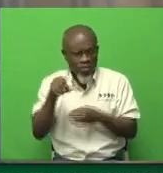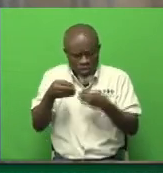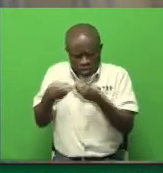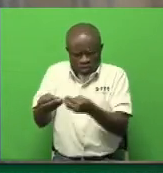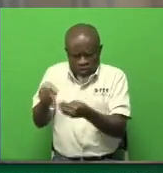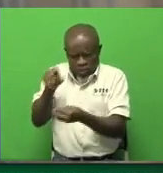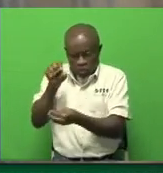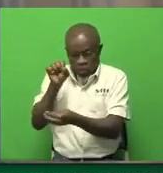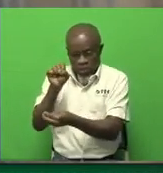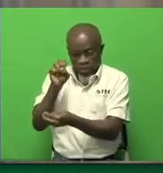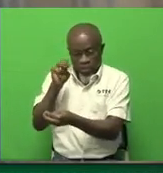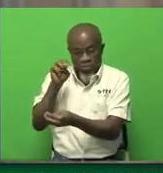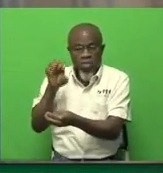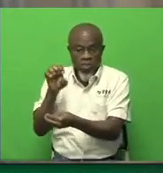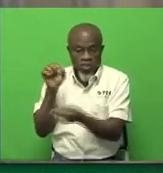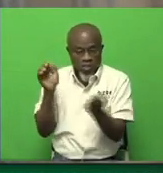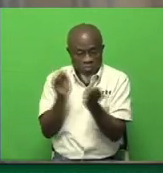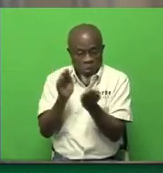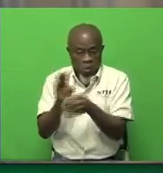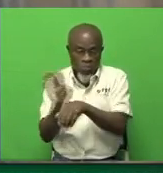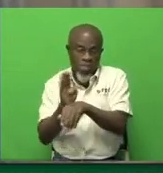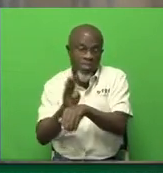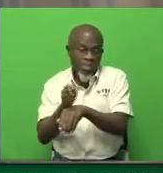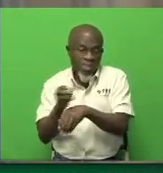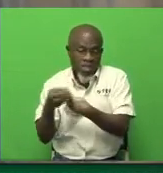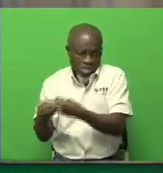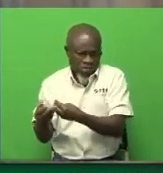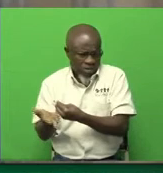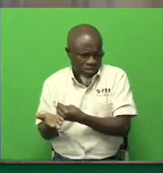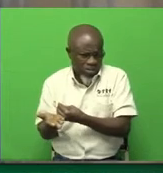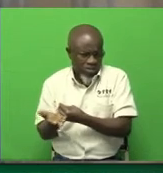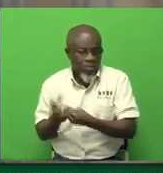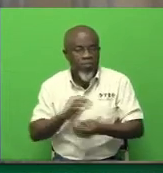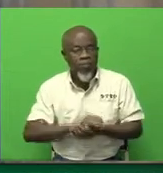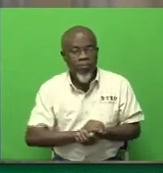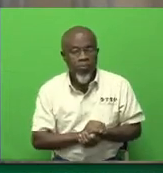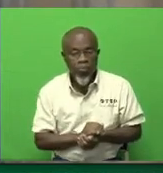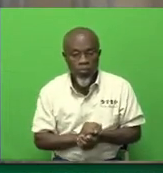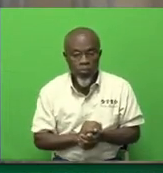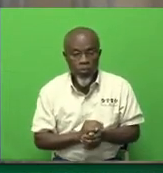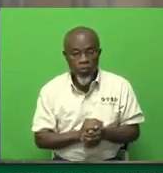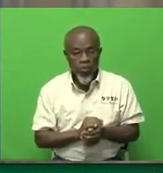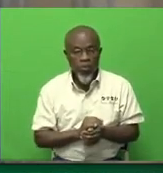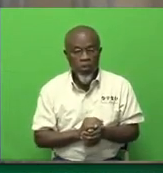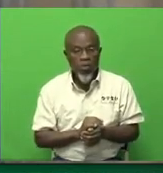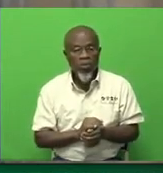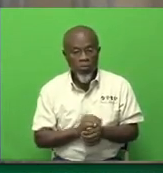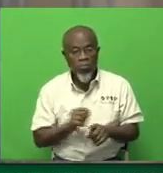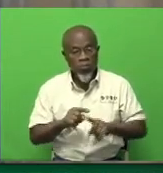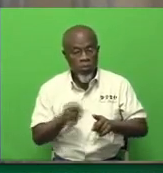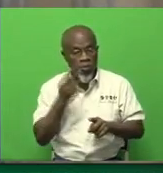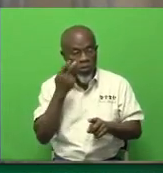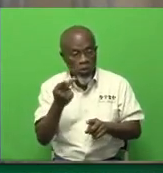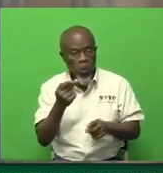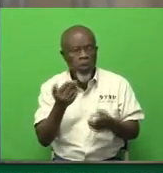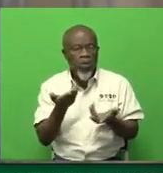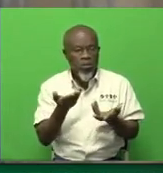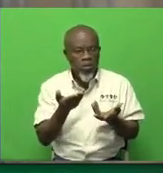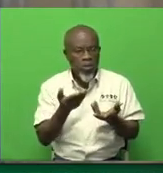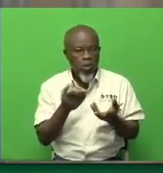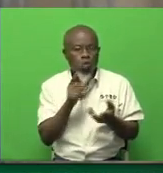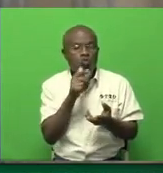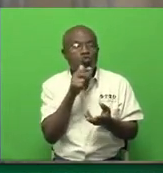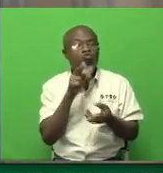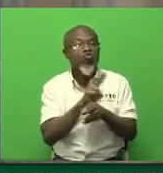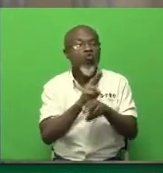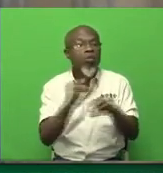this is likely that the 24 large companies out of that group you talk of consumed the land share so it is enough enough